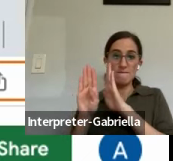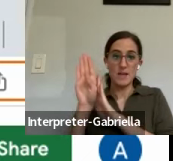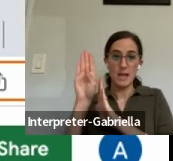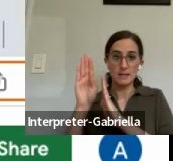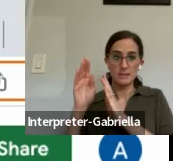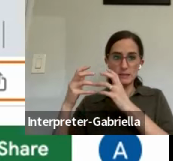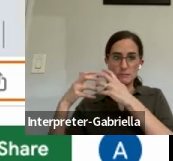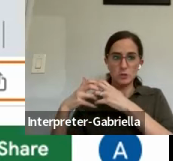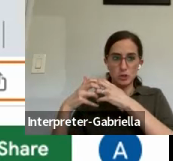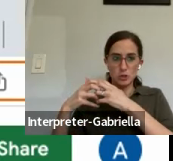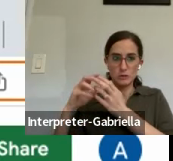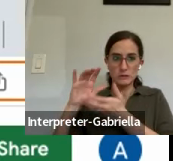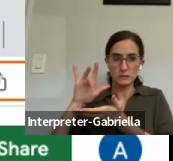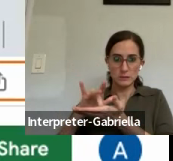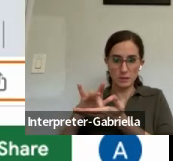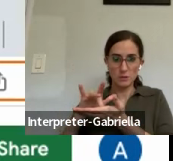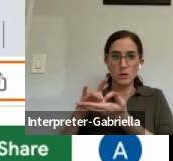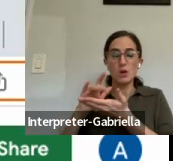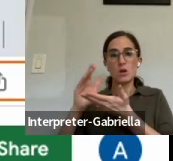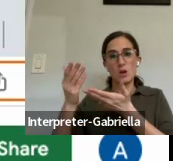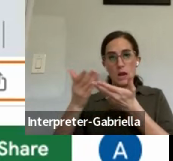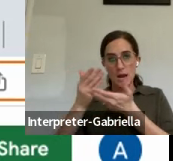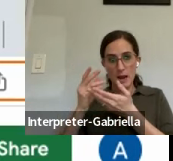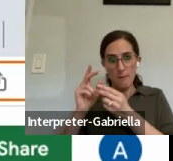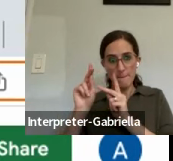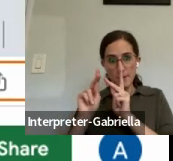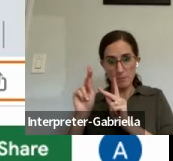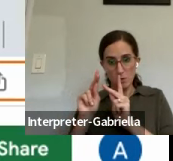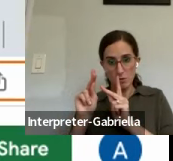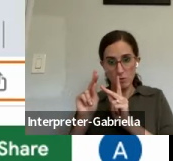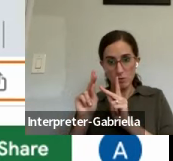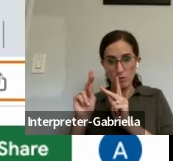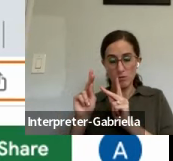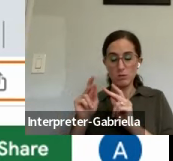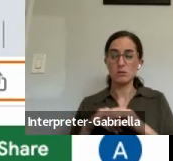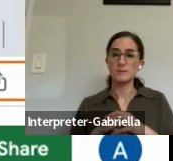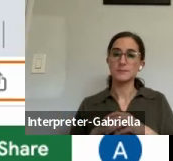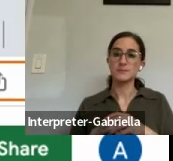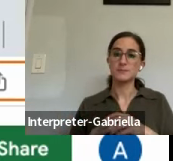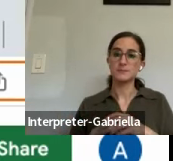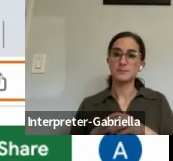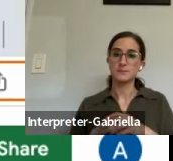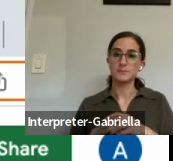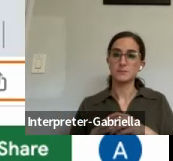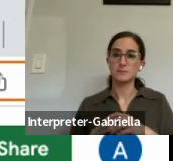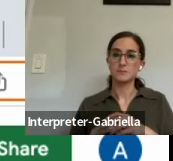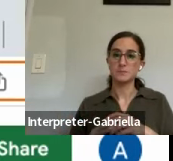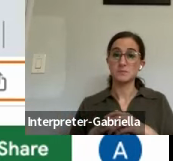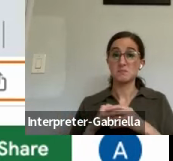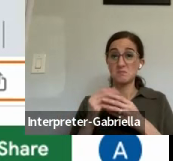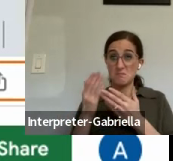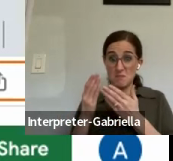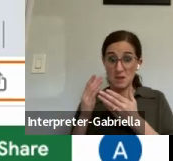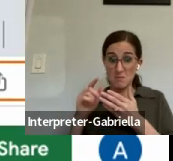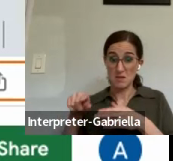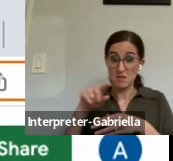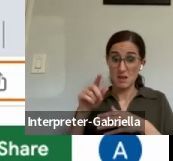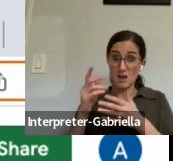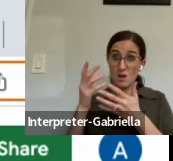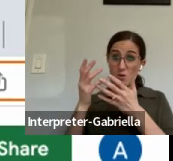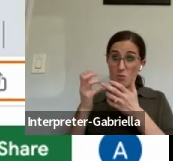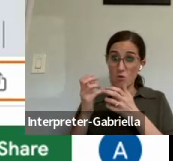actually employ, whether it be people who are interested in pursuing careers in manufacturing